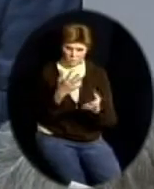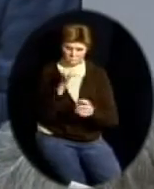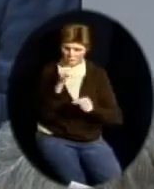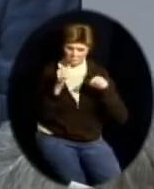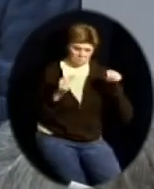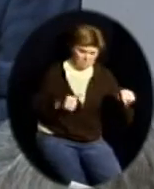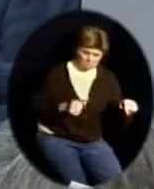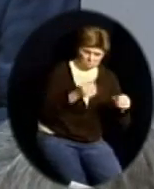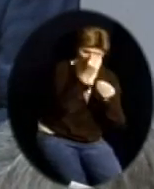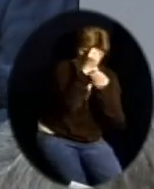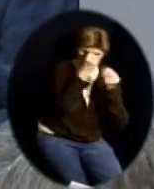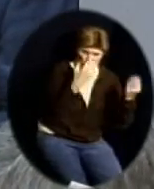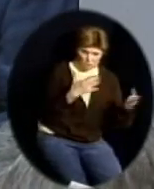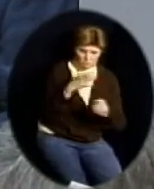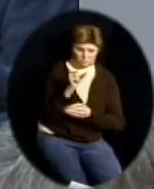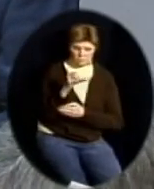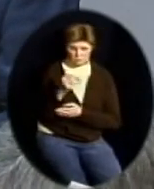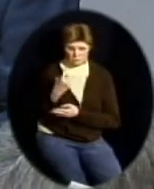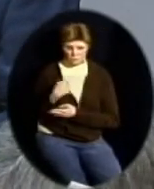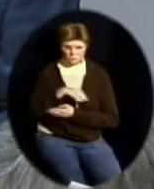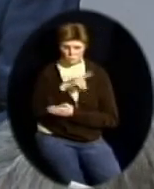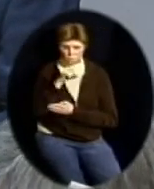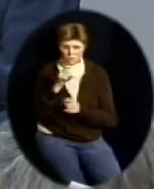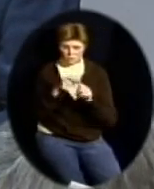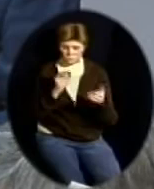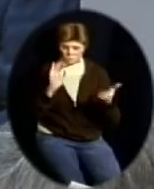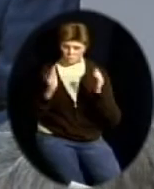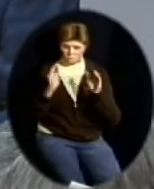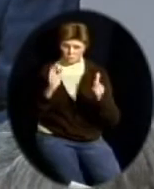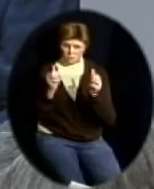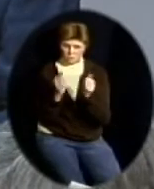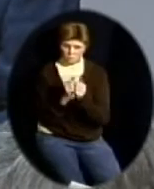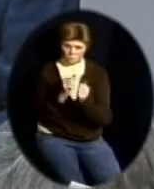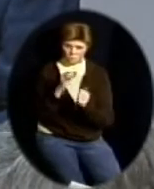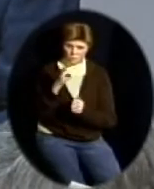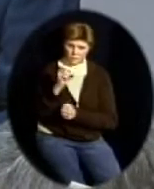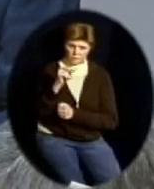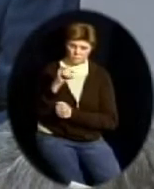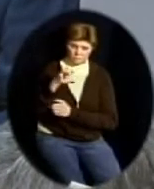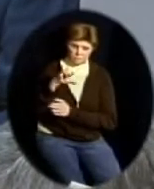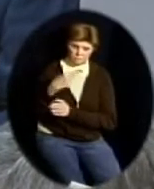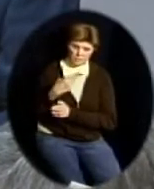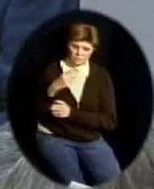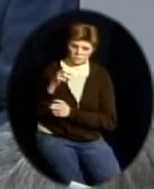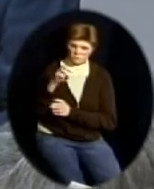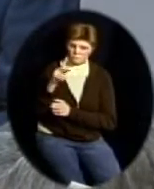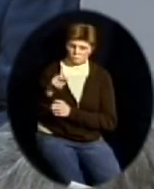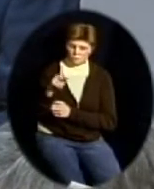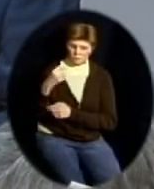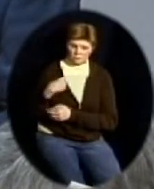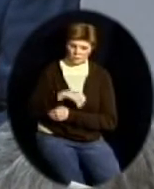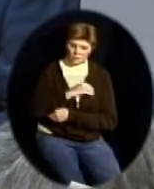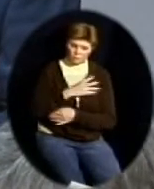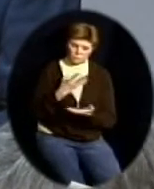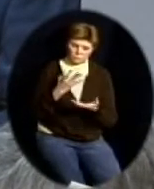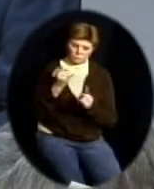we've also looked at the benchmarks, and obviously we'd like to exceed that benchmark, the best practice benchmark, so that we puts